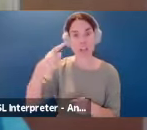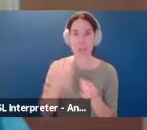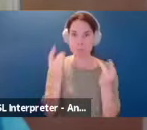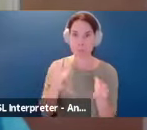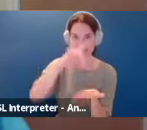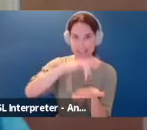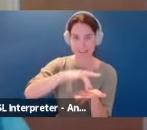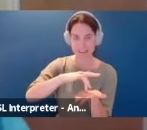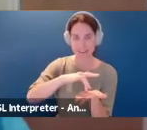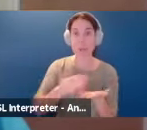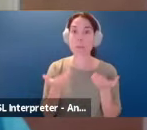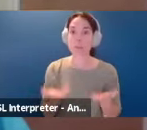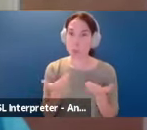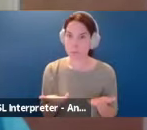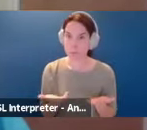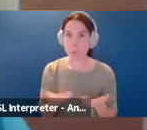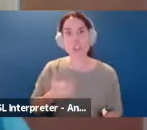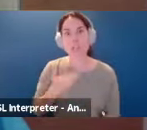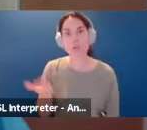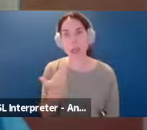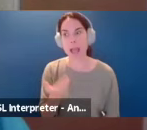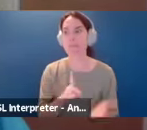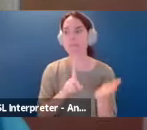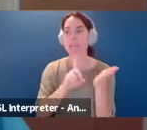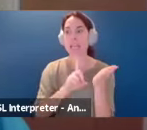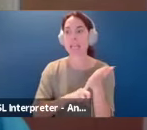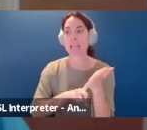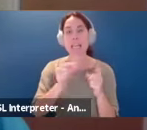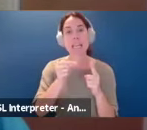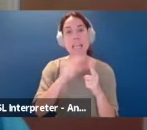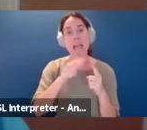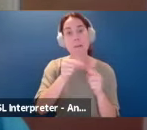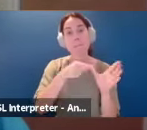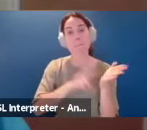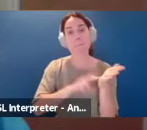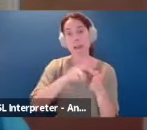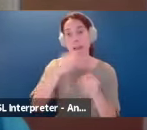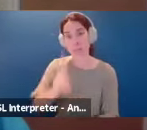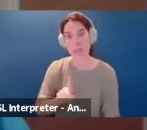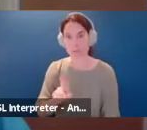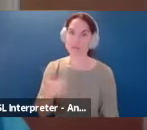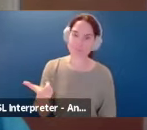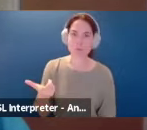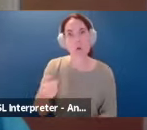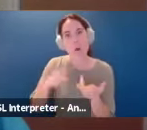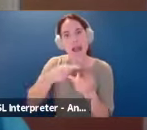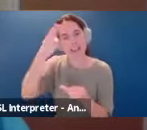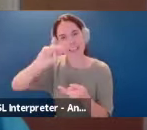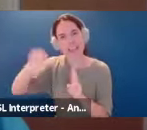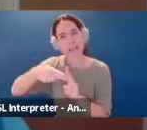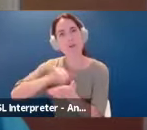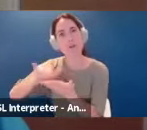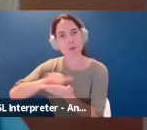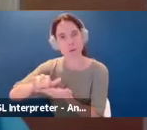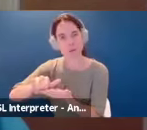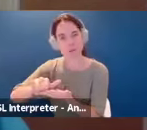of the lenape people also known as new york city professionally her background is in leadership development